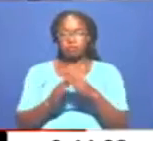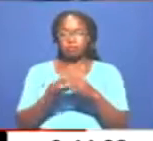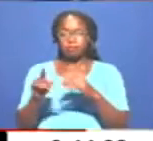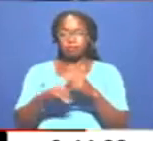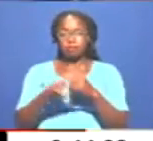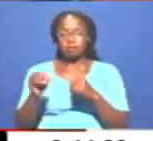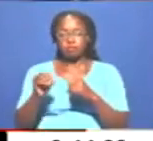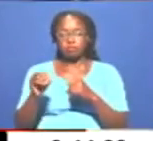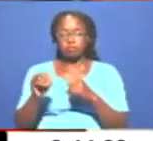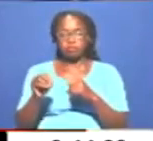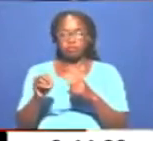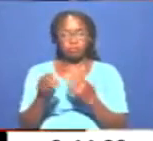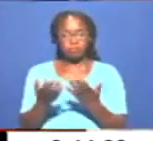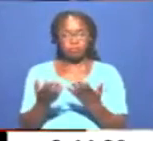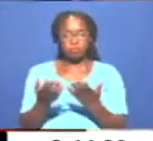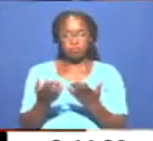running